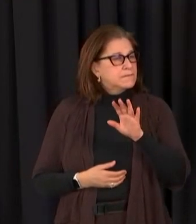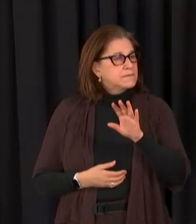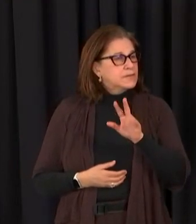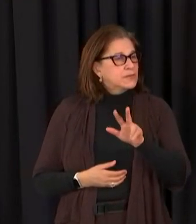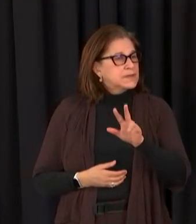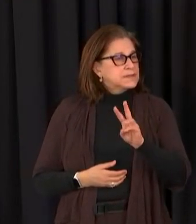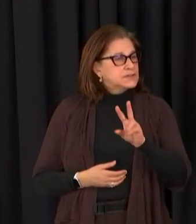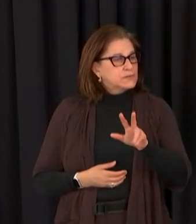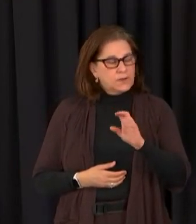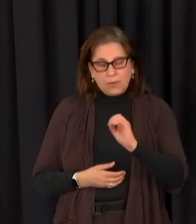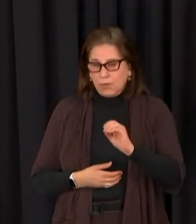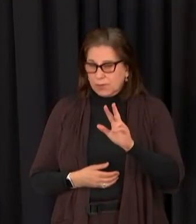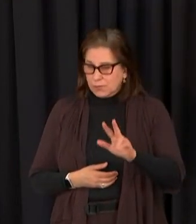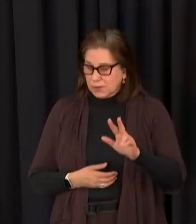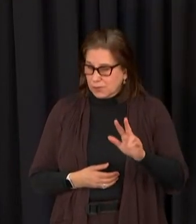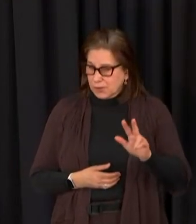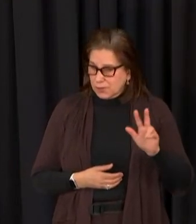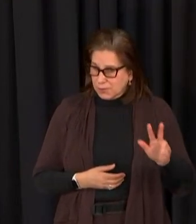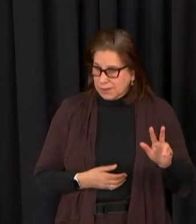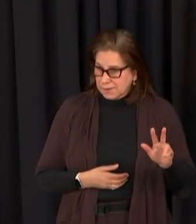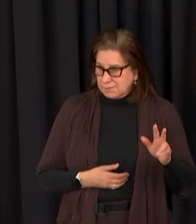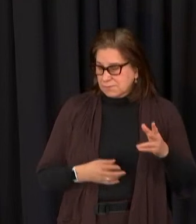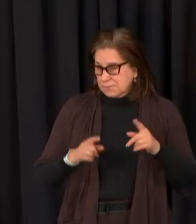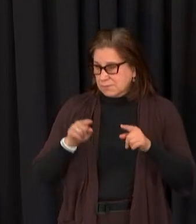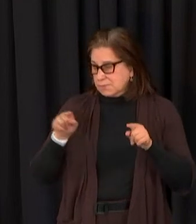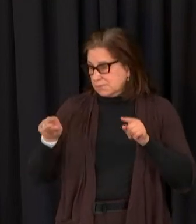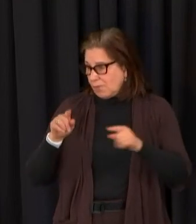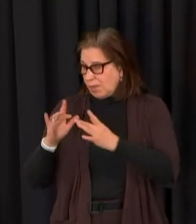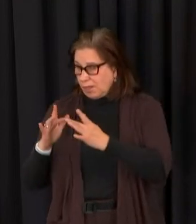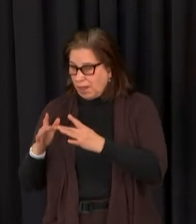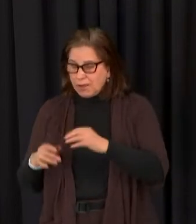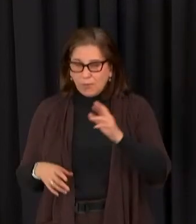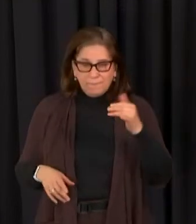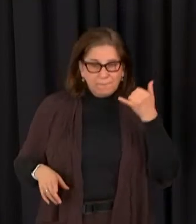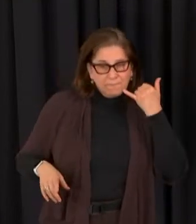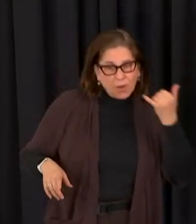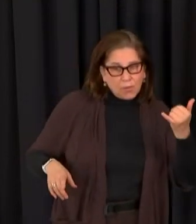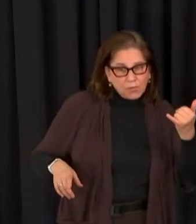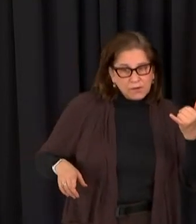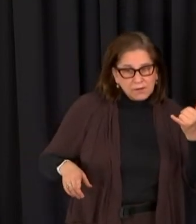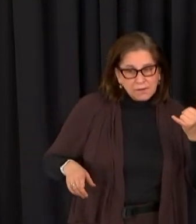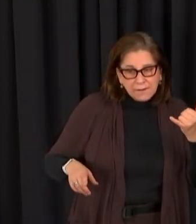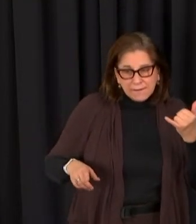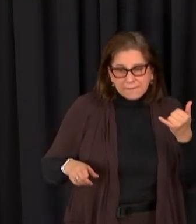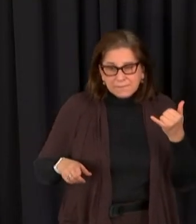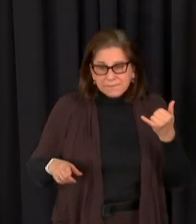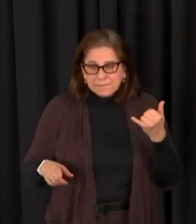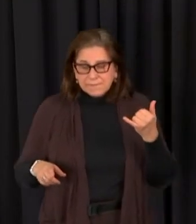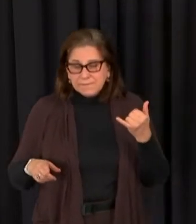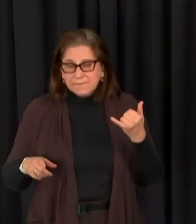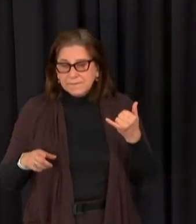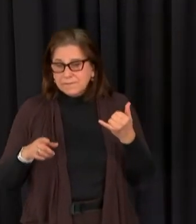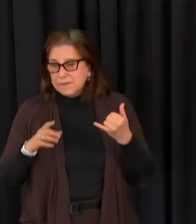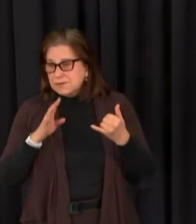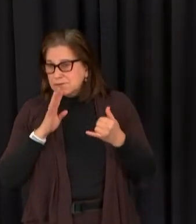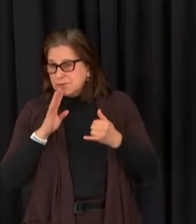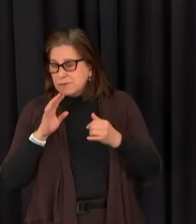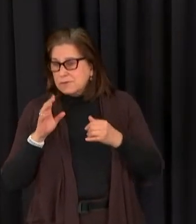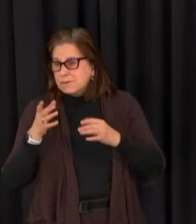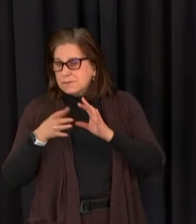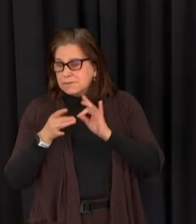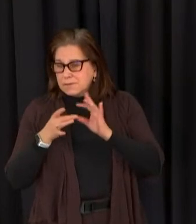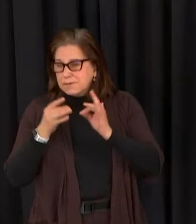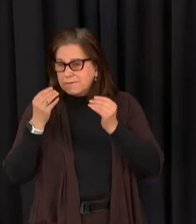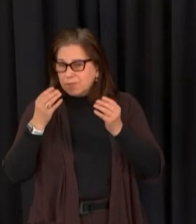855-363-0333. And again, you will be asked to include information about yourself, your occupation, your